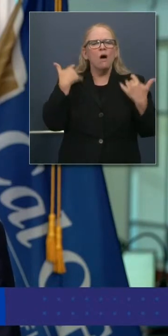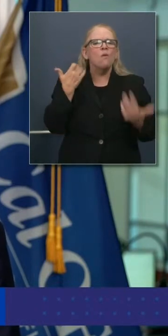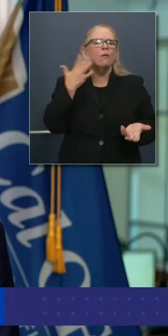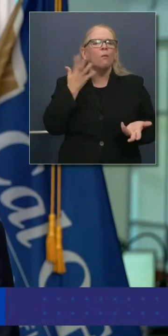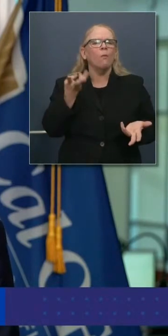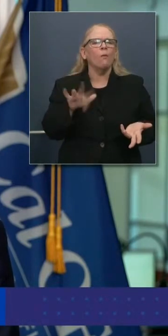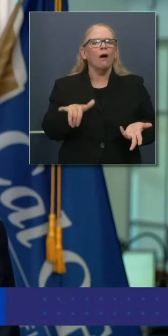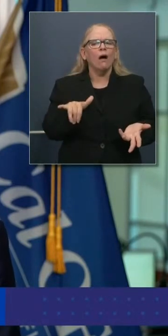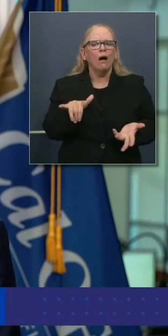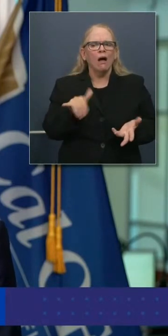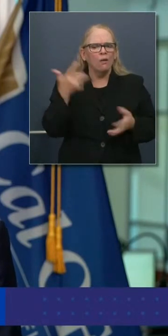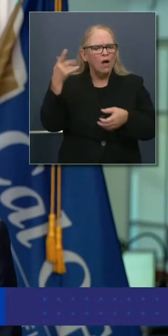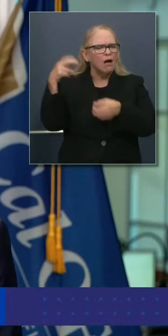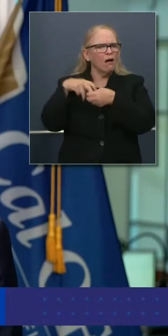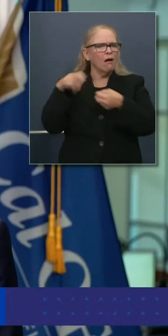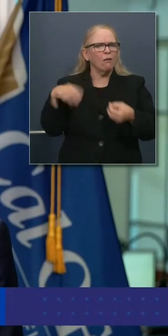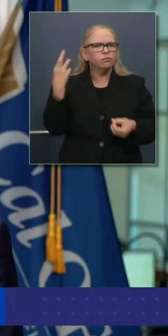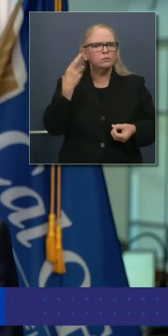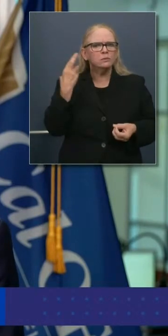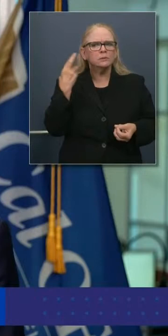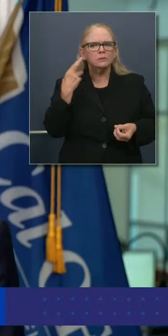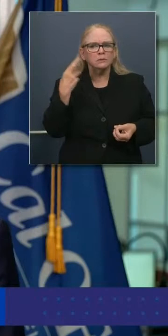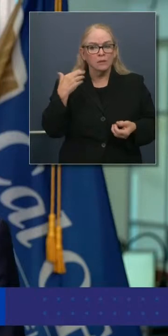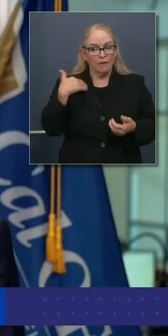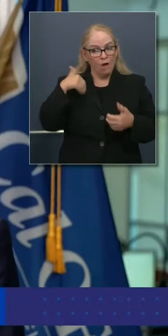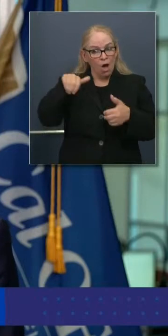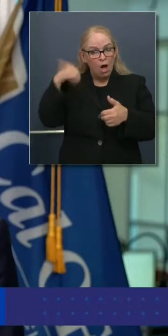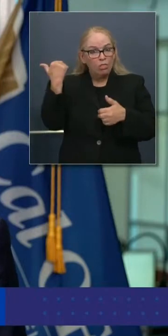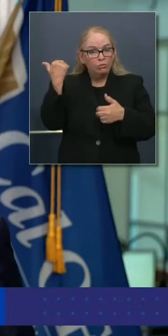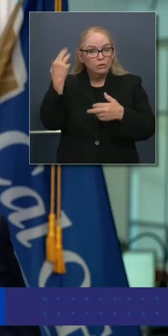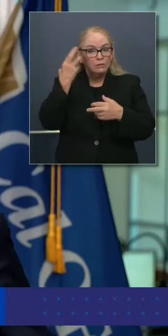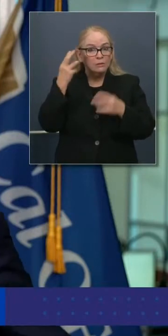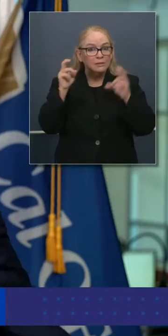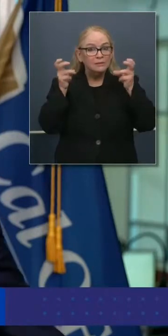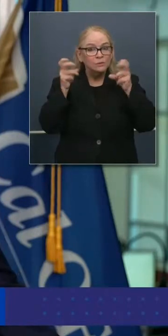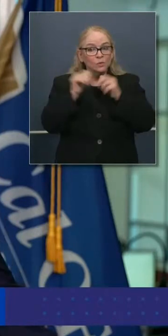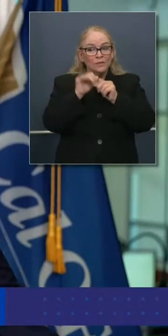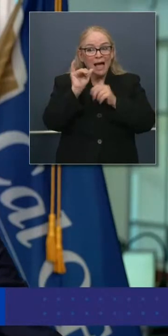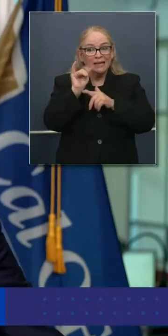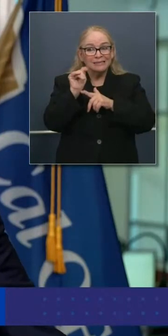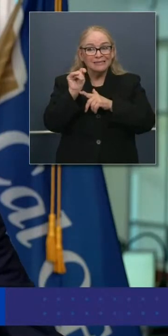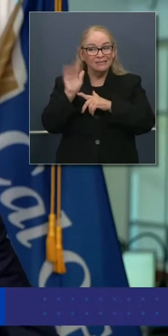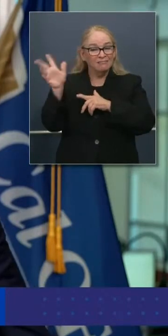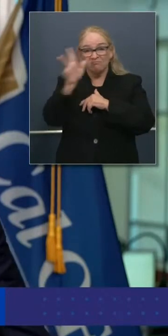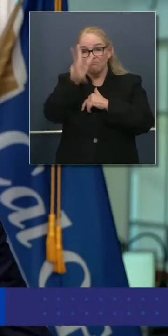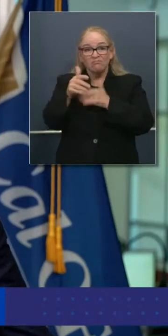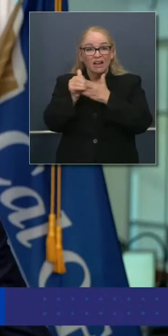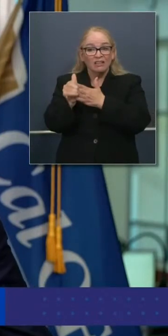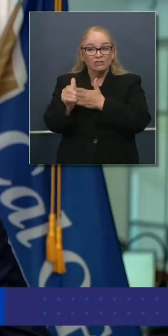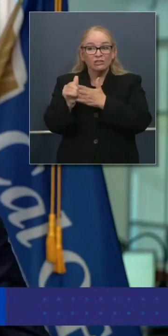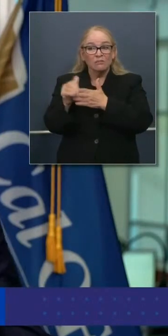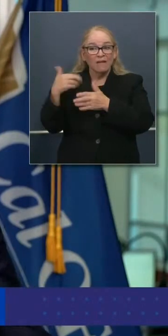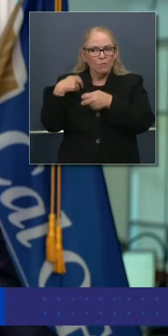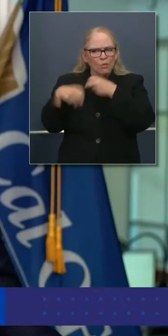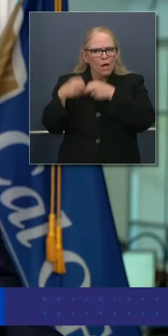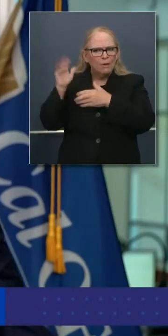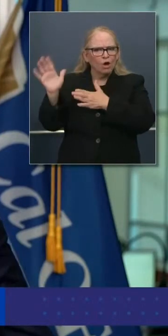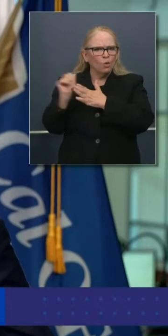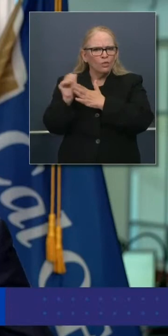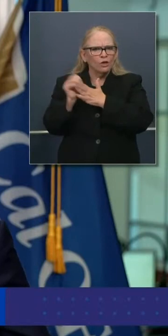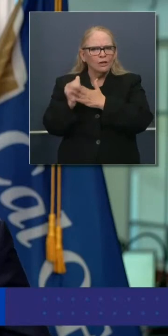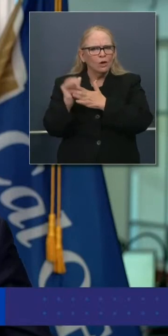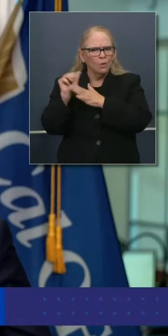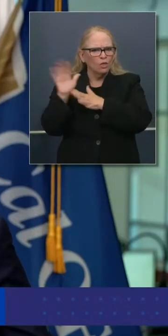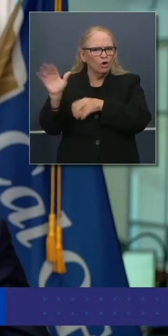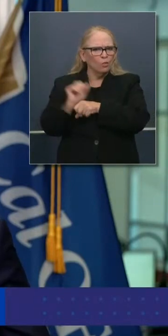glitch, were there other issues with her performance or her leadership of the state's public health response? Forgive